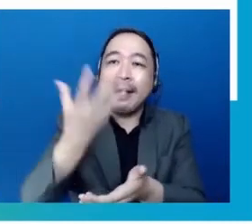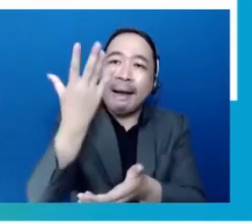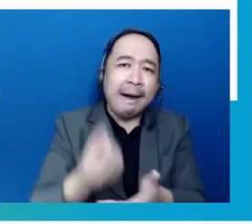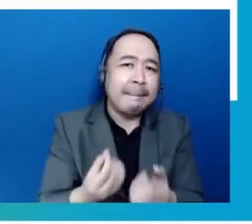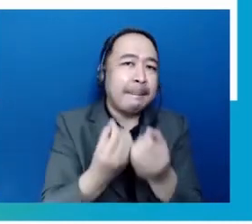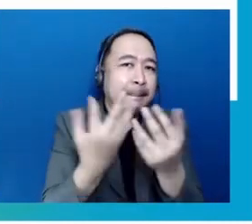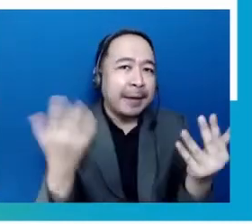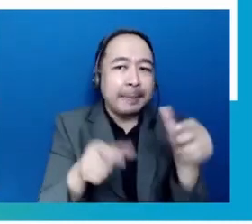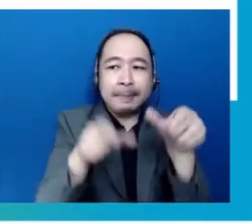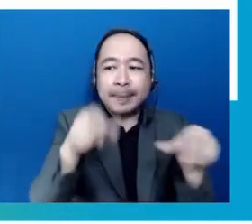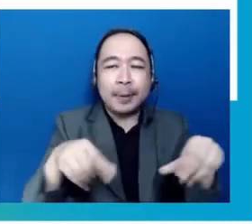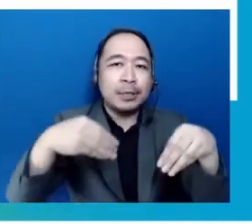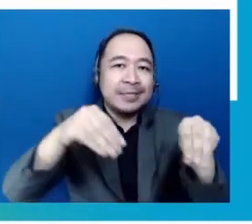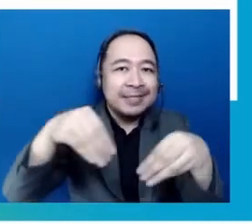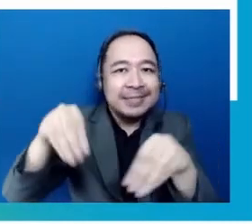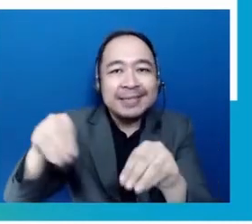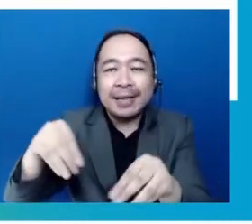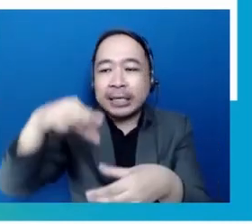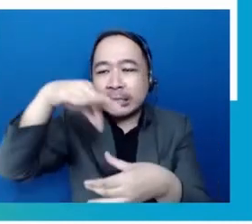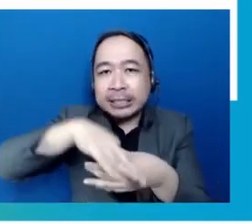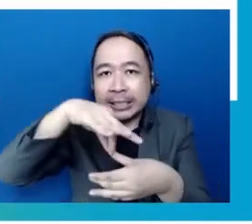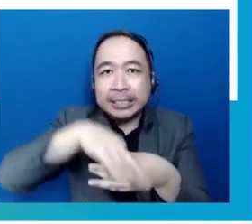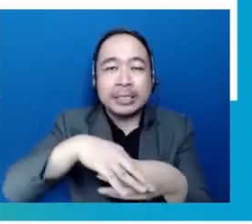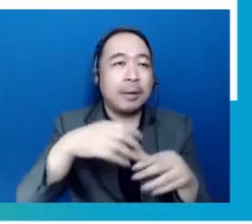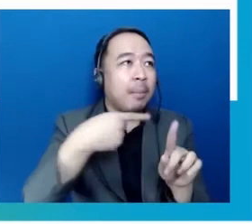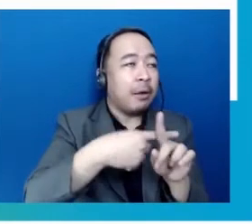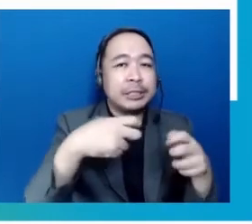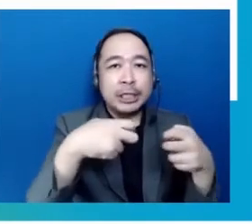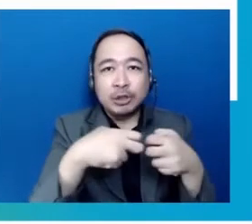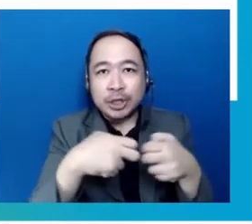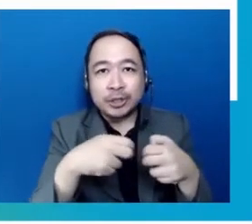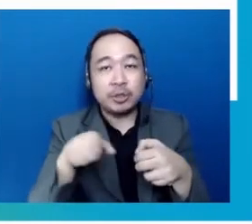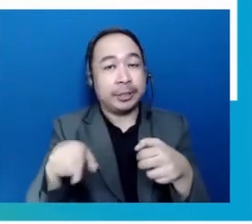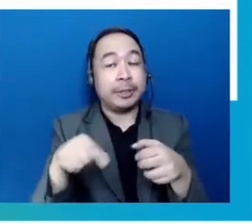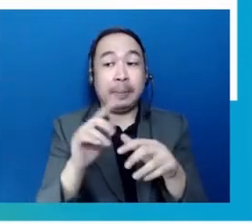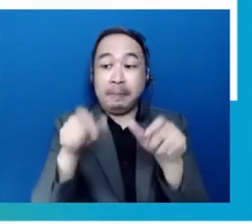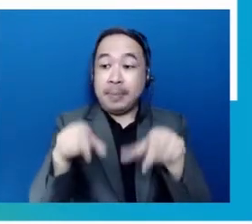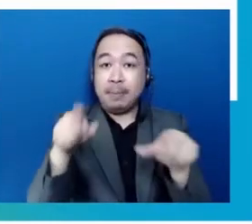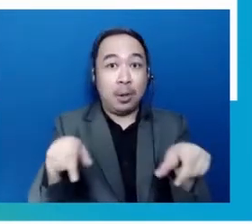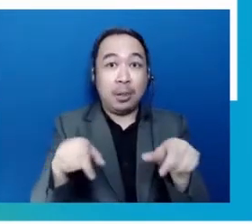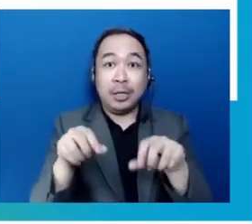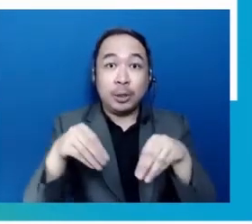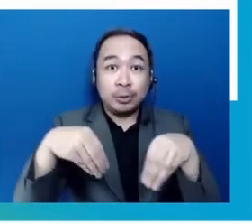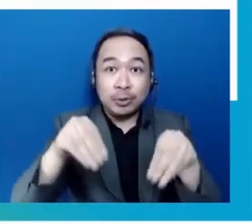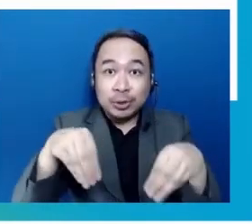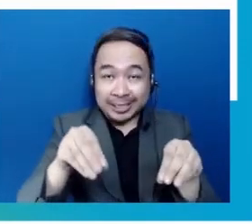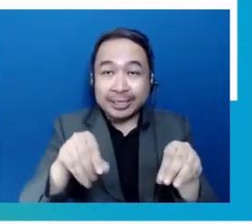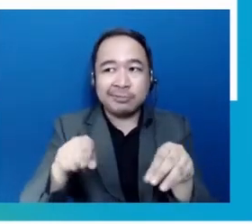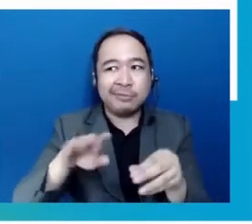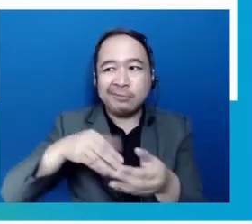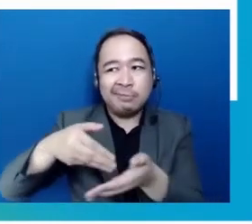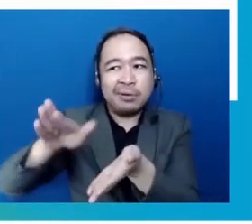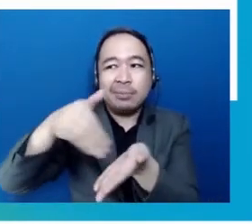tea and electrical shops and such. These street vendors have been displaced because of the construction of the water and